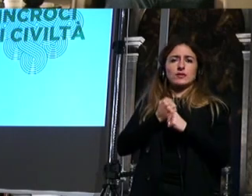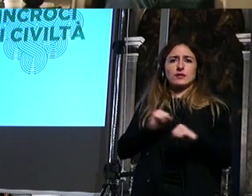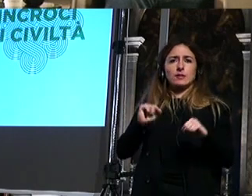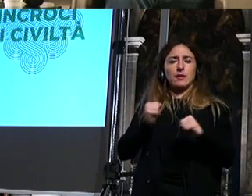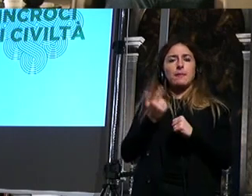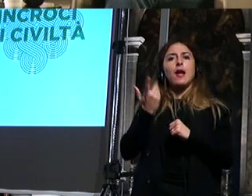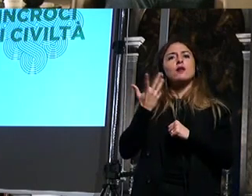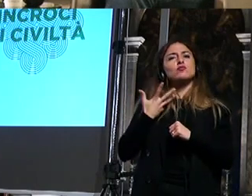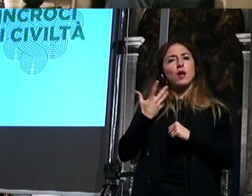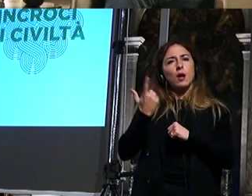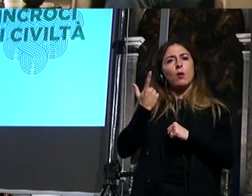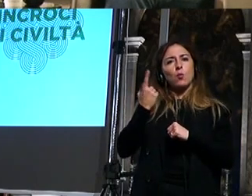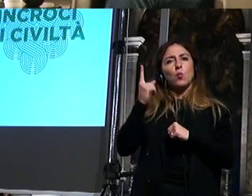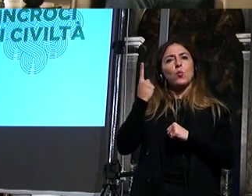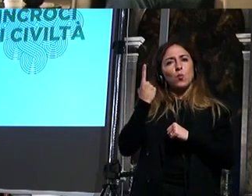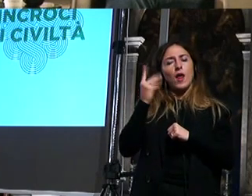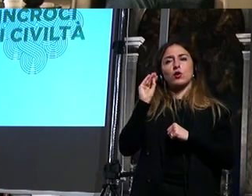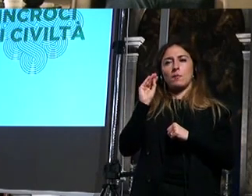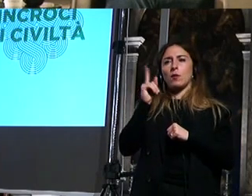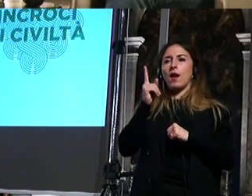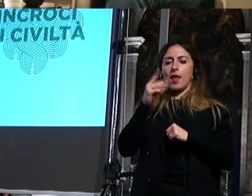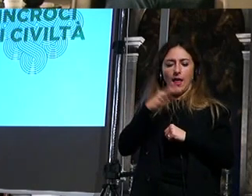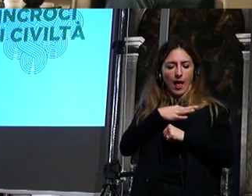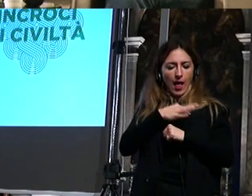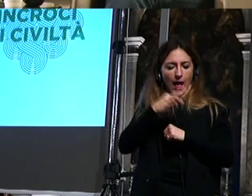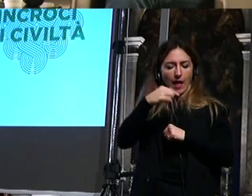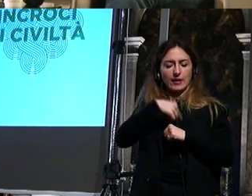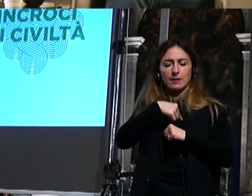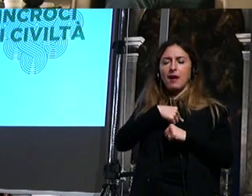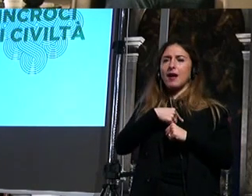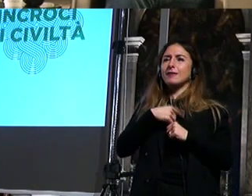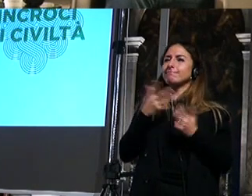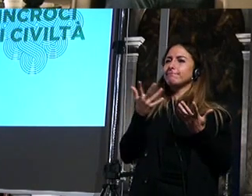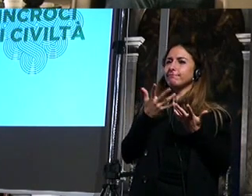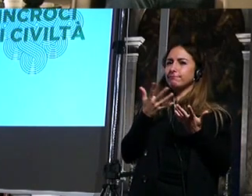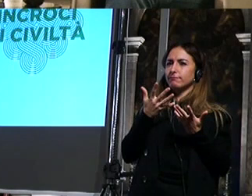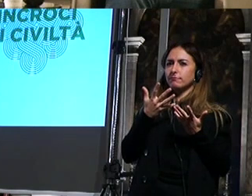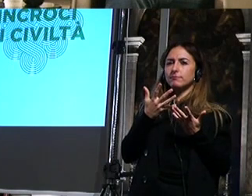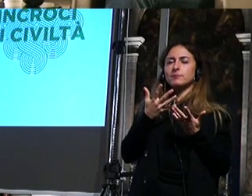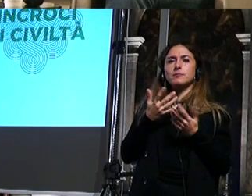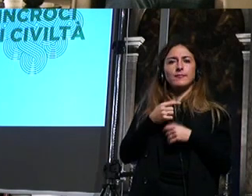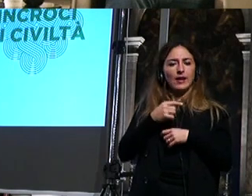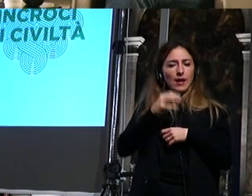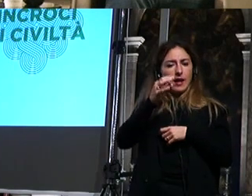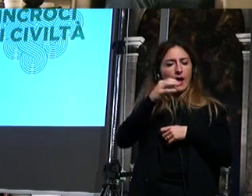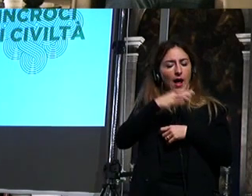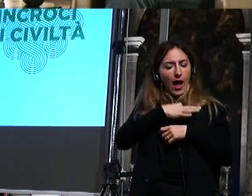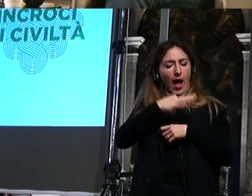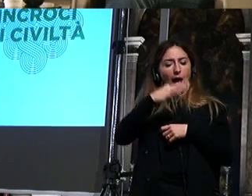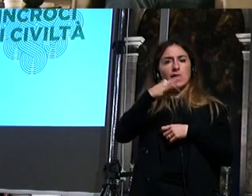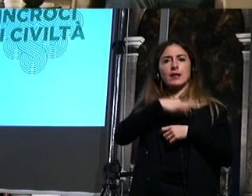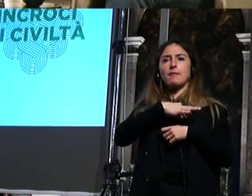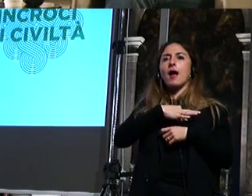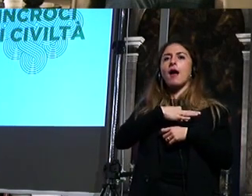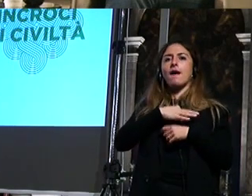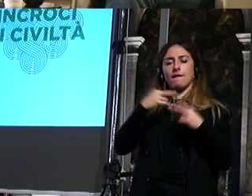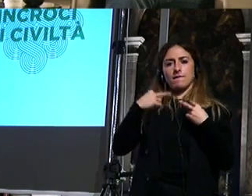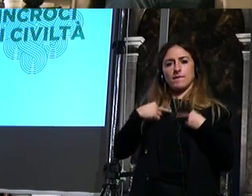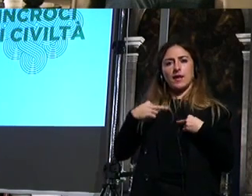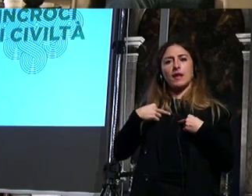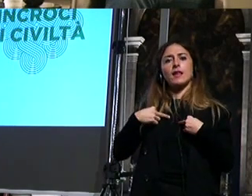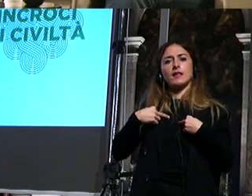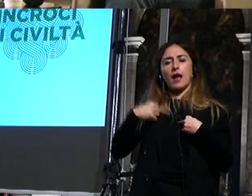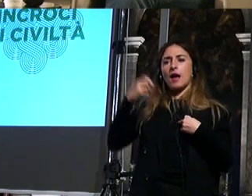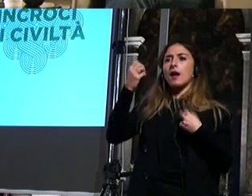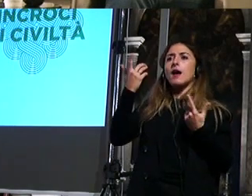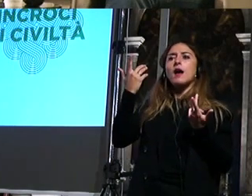something that we see projected in our lives that can be real to us almost? So all of these questions are